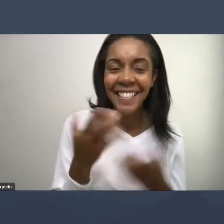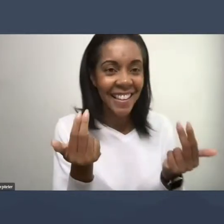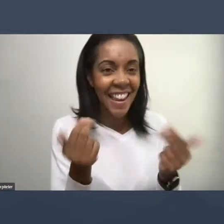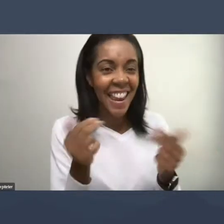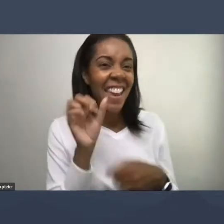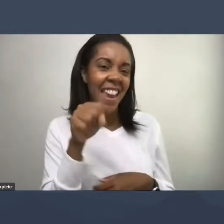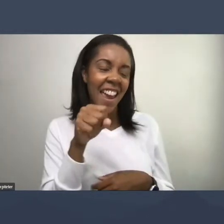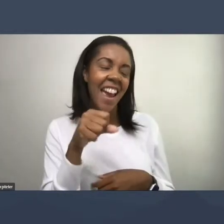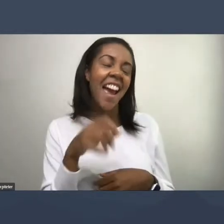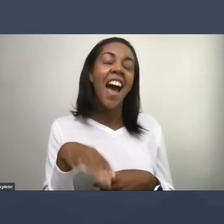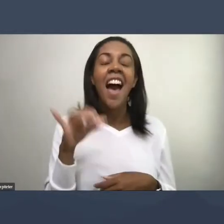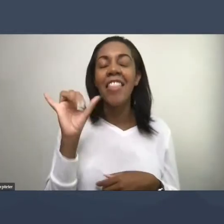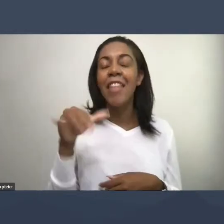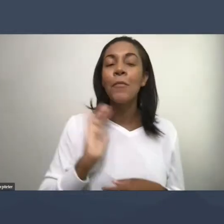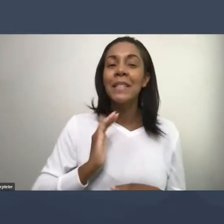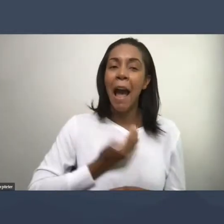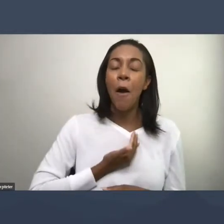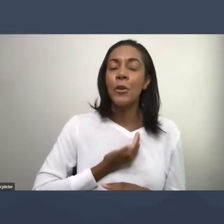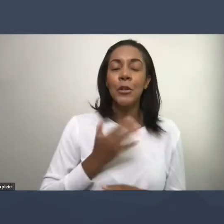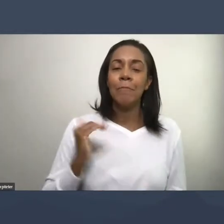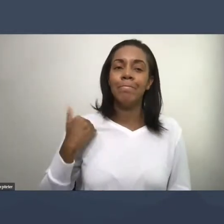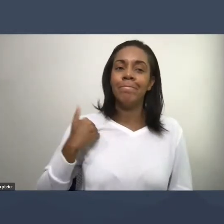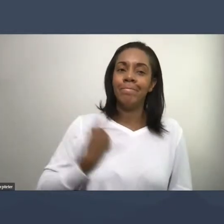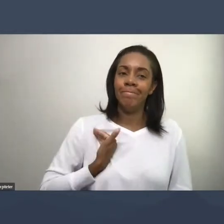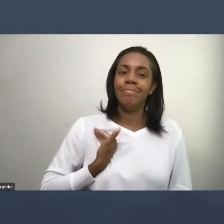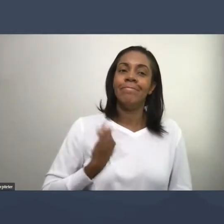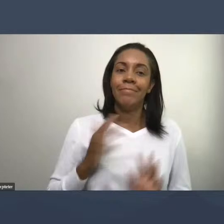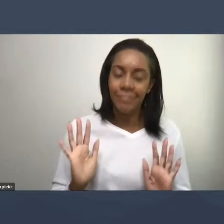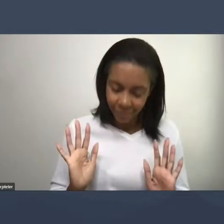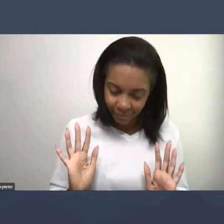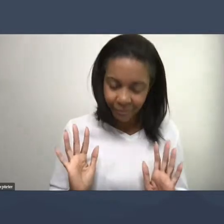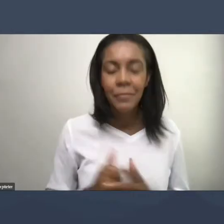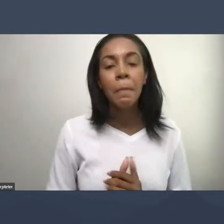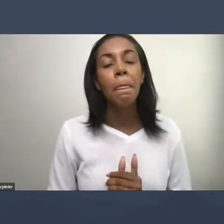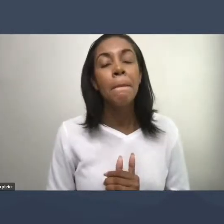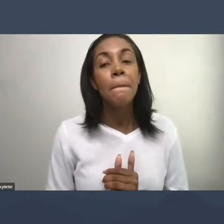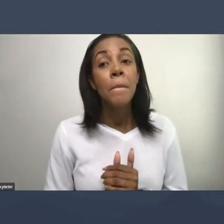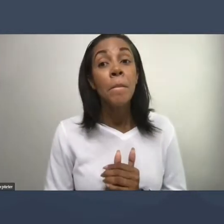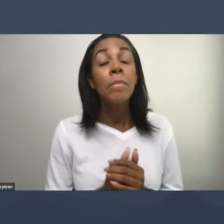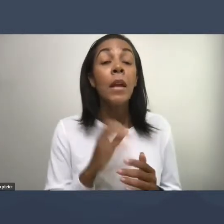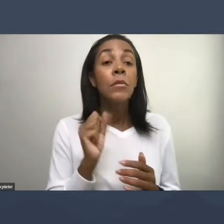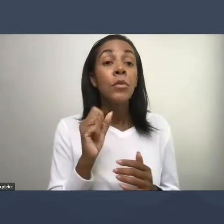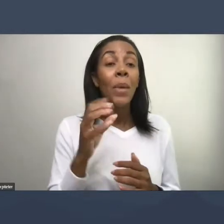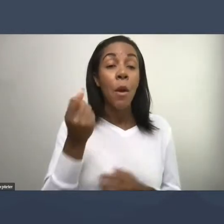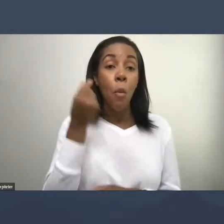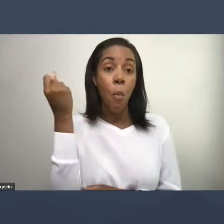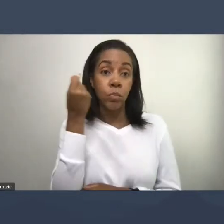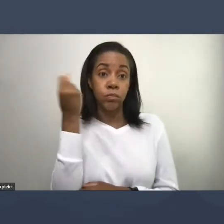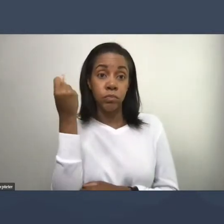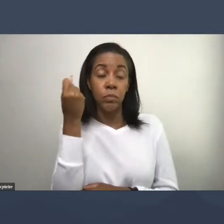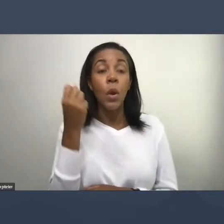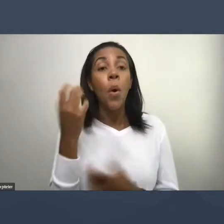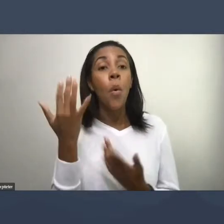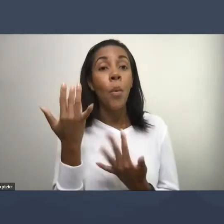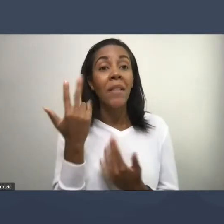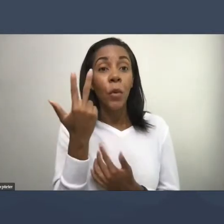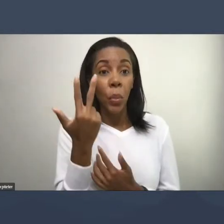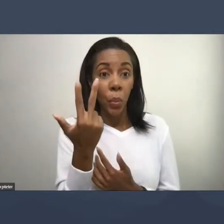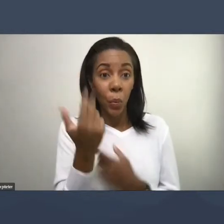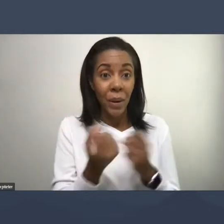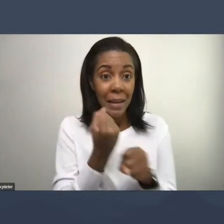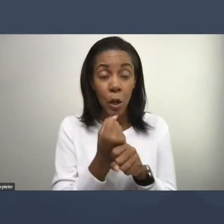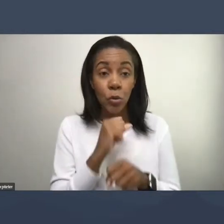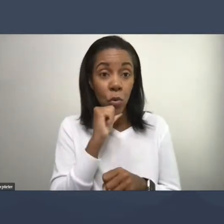That's the poster child. That was we own that. But what we did do is we actually held off paving that for 3 years. So the job, and